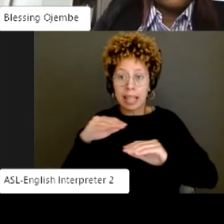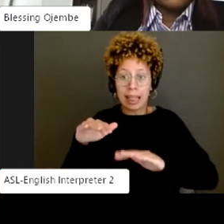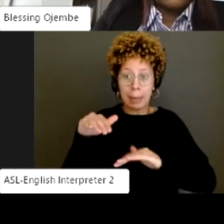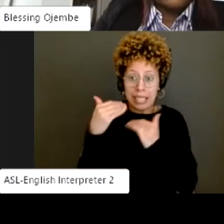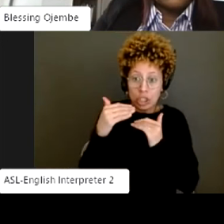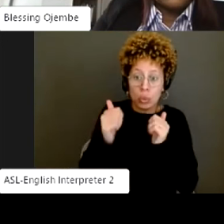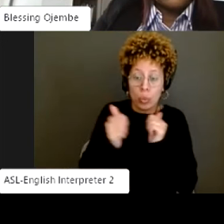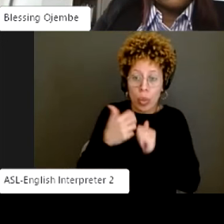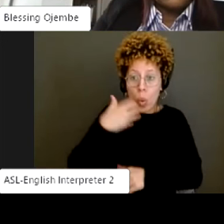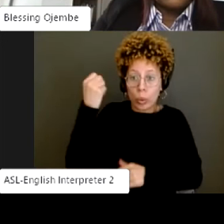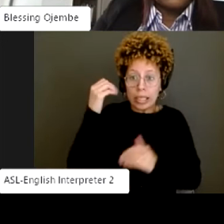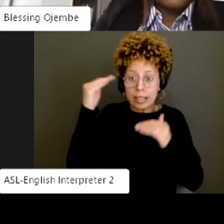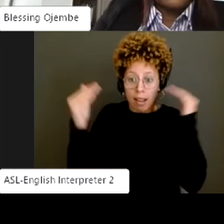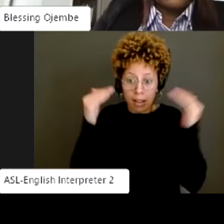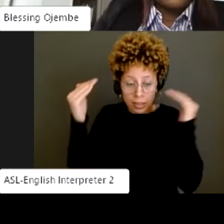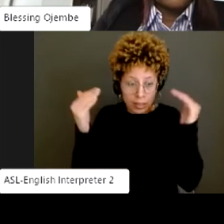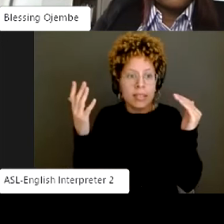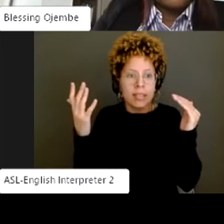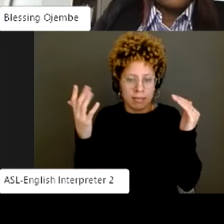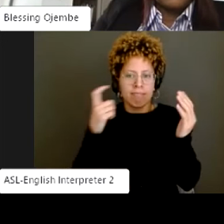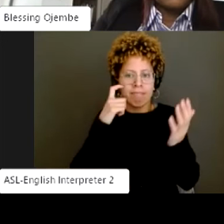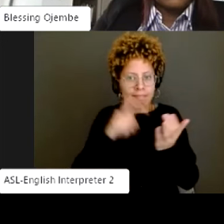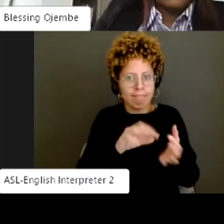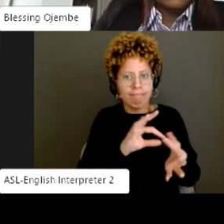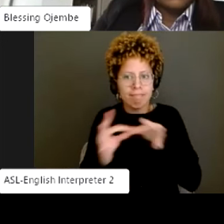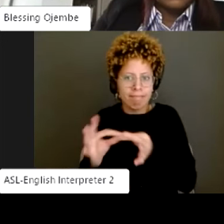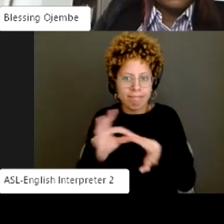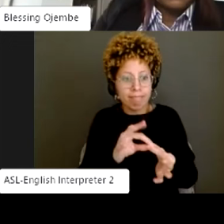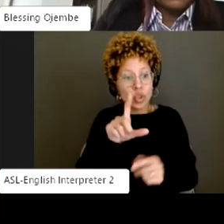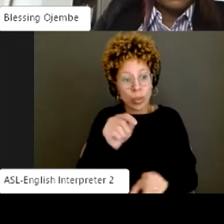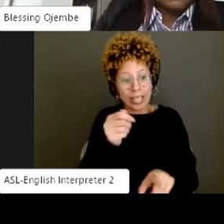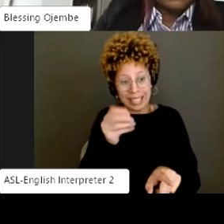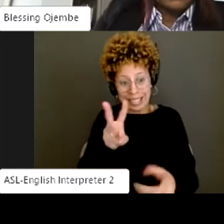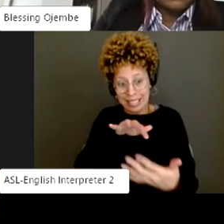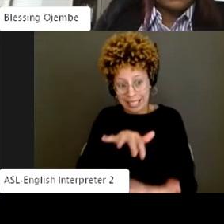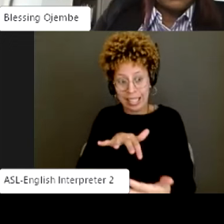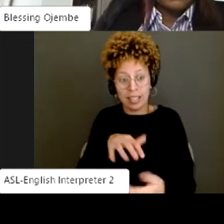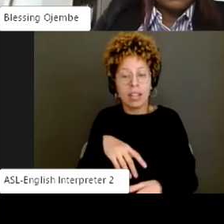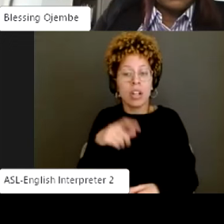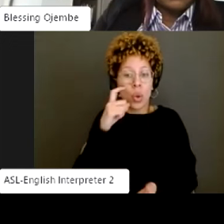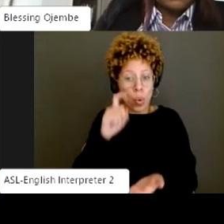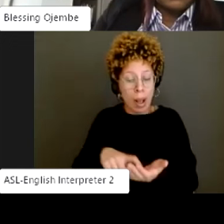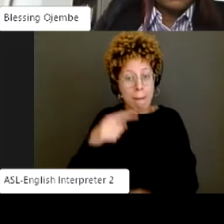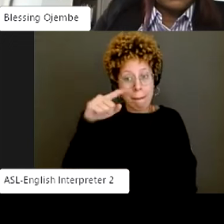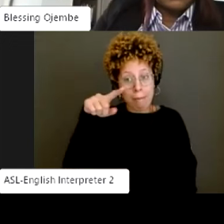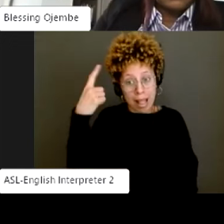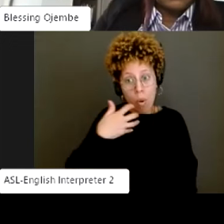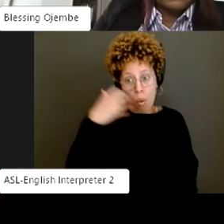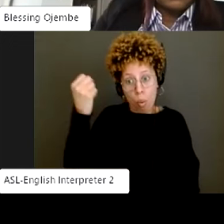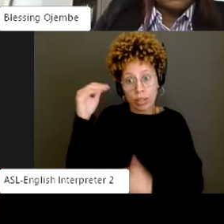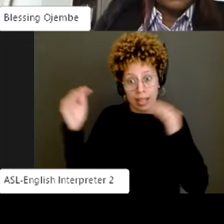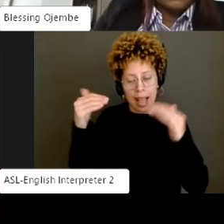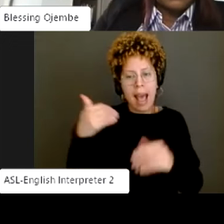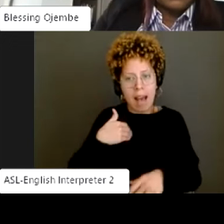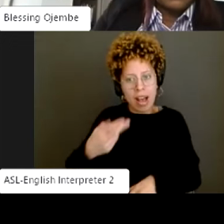it's always on the increase. As you can see, a study in 2016 reported that Black older adults have higher increase in